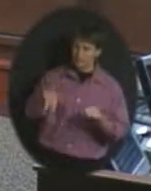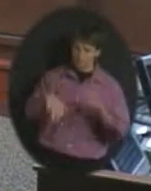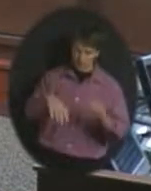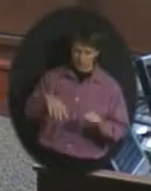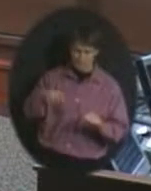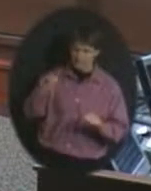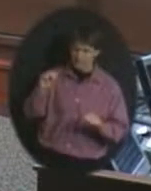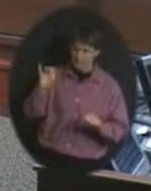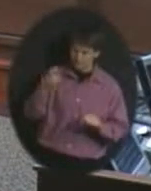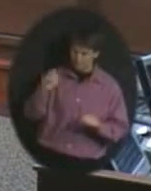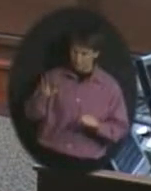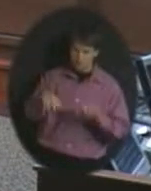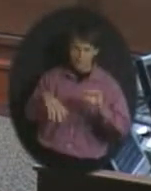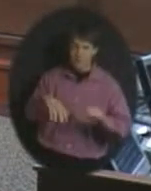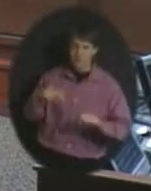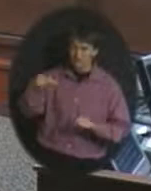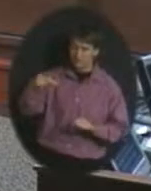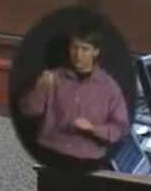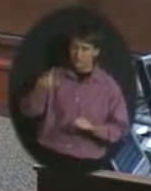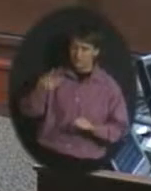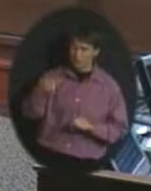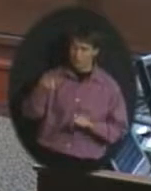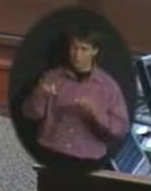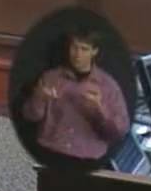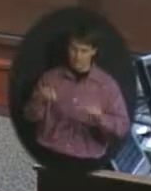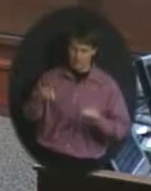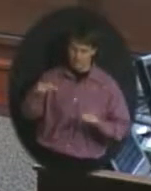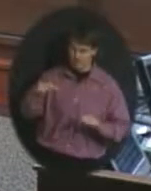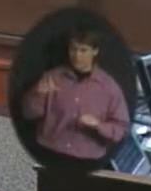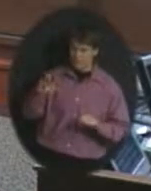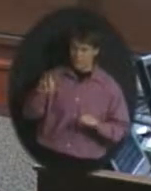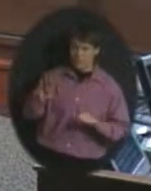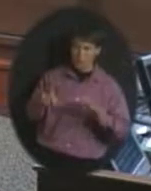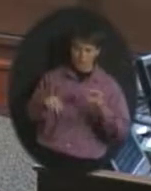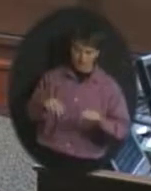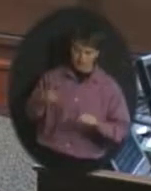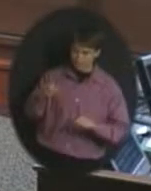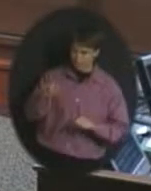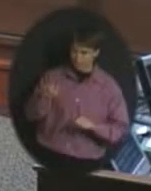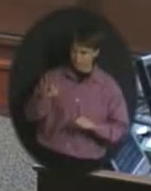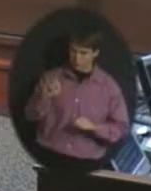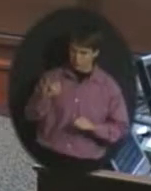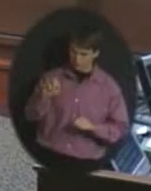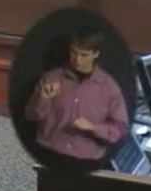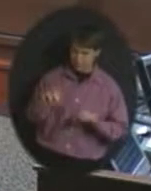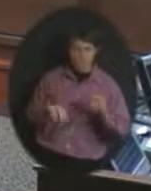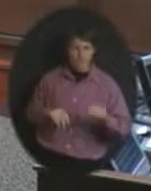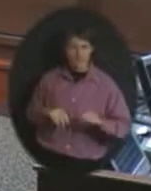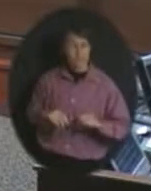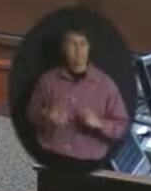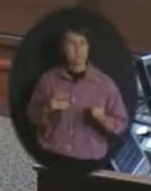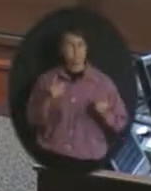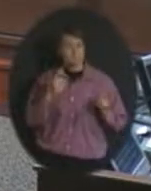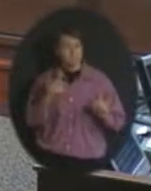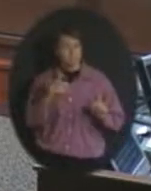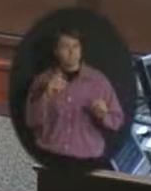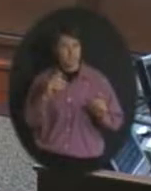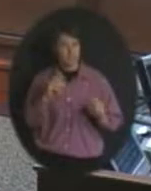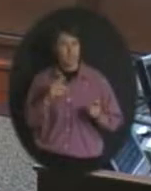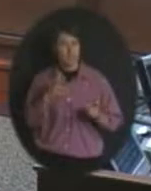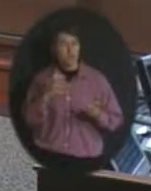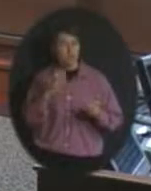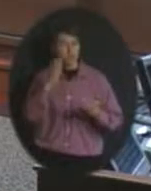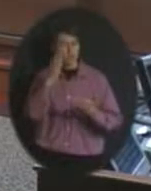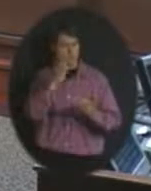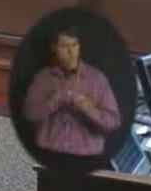Scheer? Yes. Mr. Poland? Yes. Mr. Parker? Yes. Mrs. Martin? Yes. The motion carries. I would like to